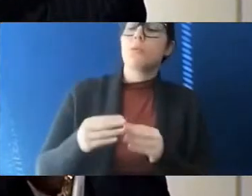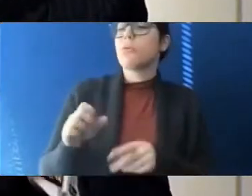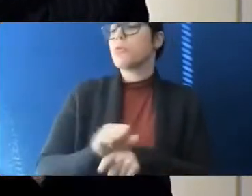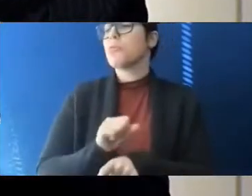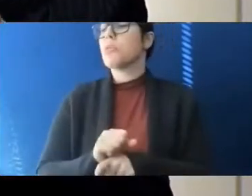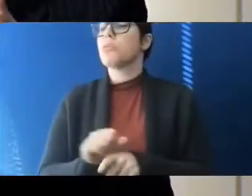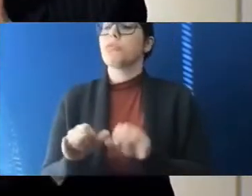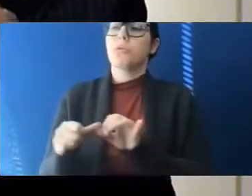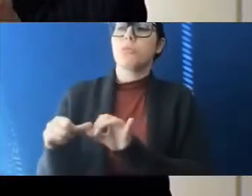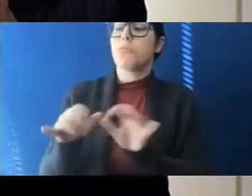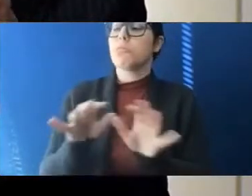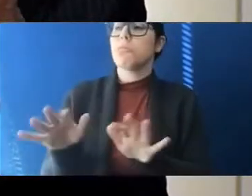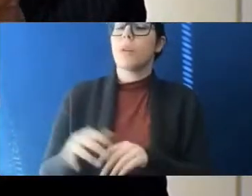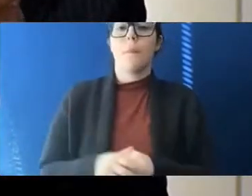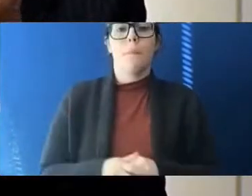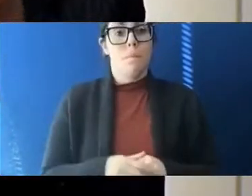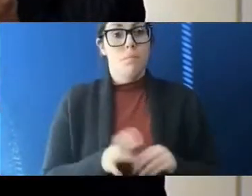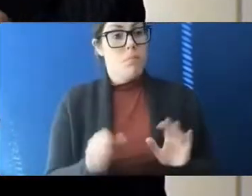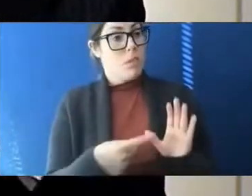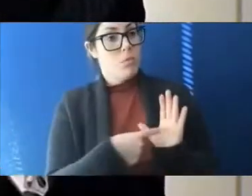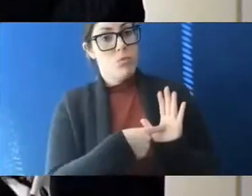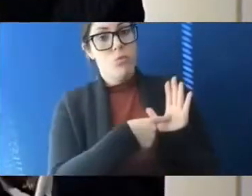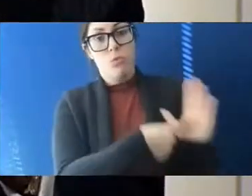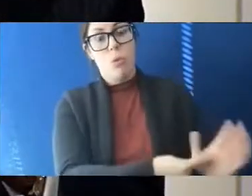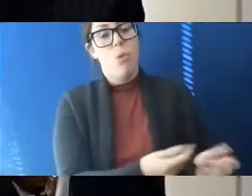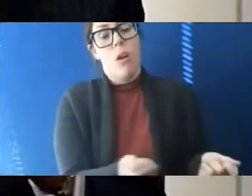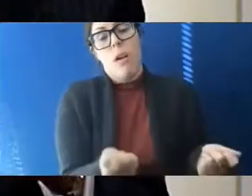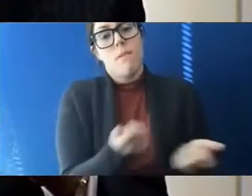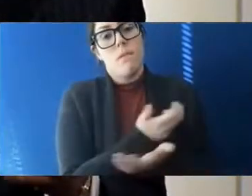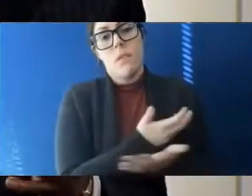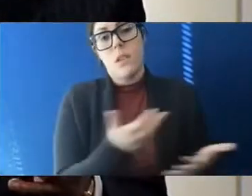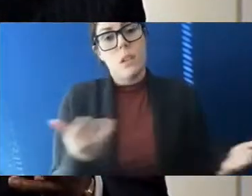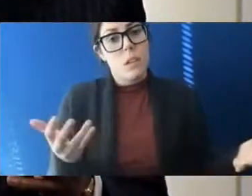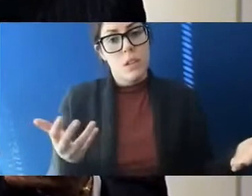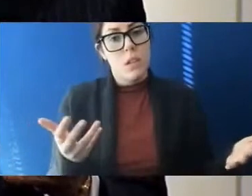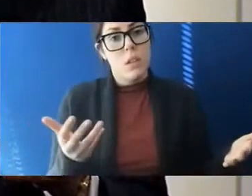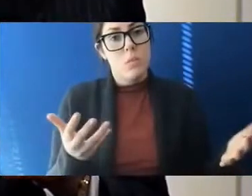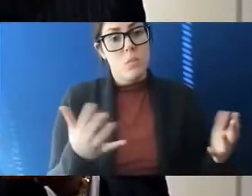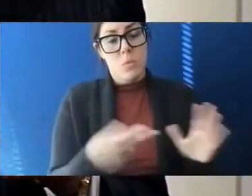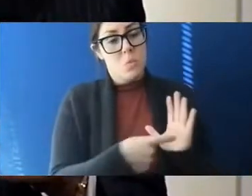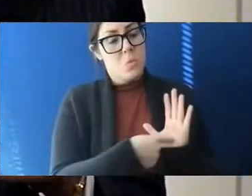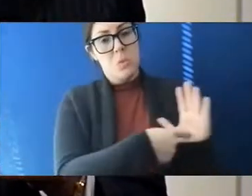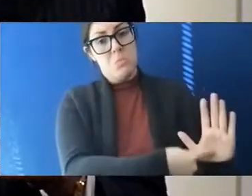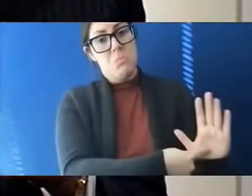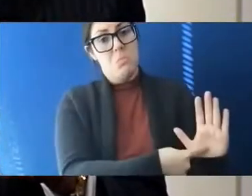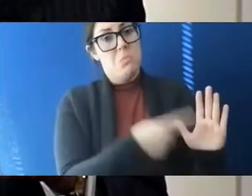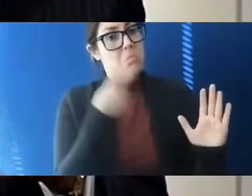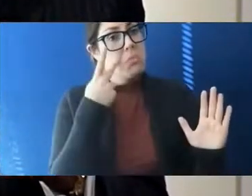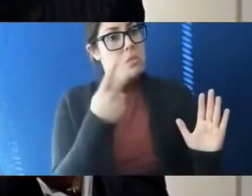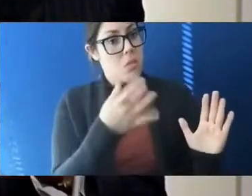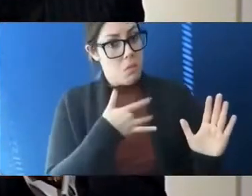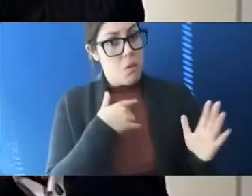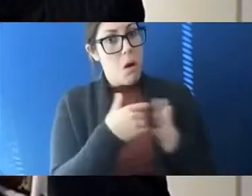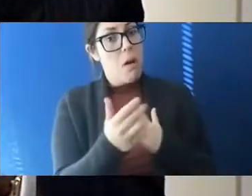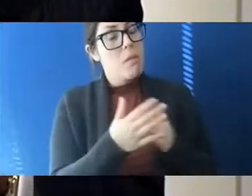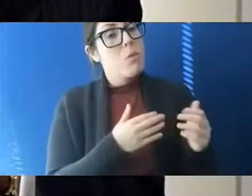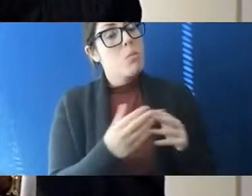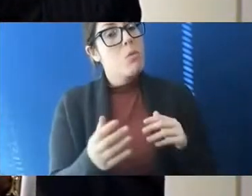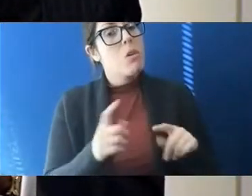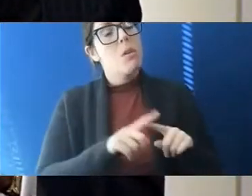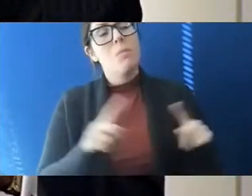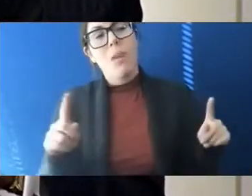standards and et cetera. We can show you all the measures that you need to feel comfortable, but we